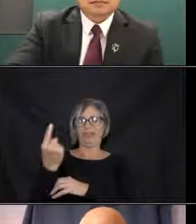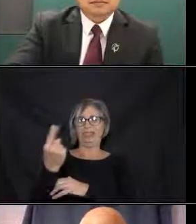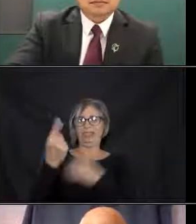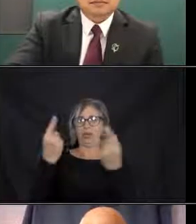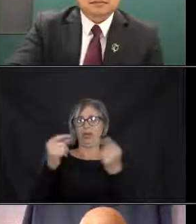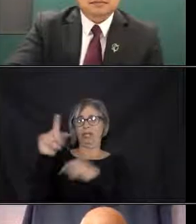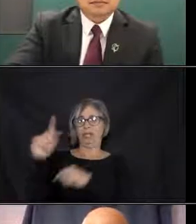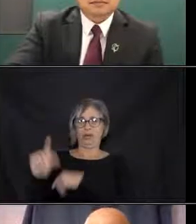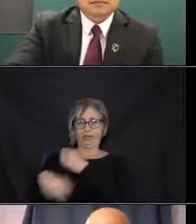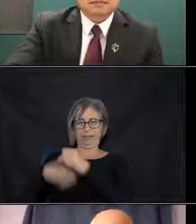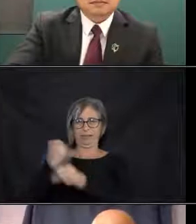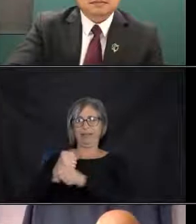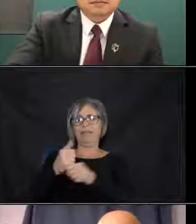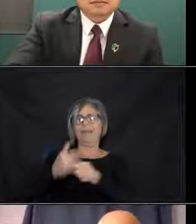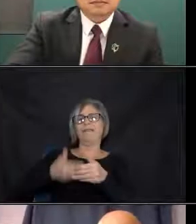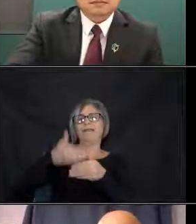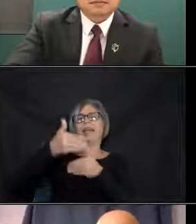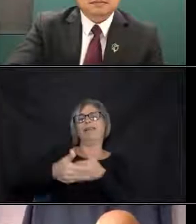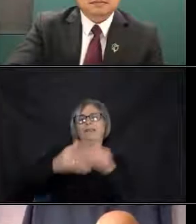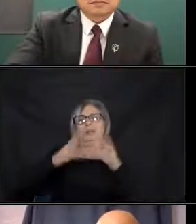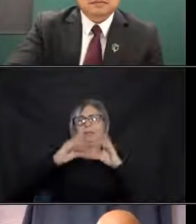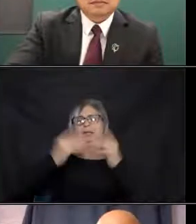City Commission in front of City Hall.